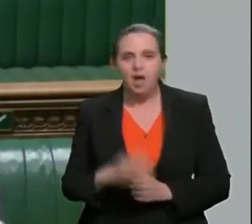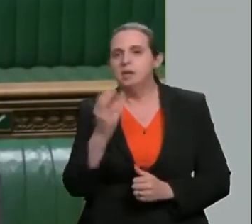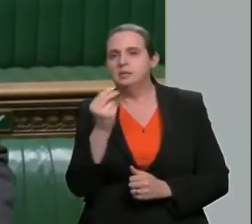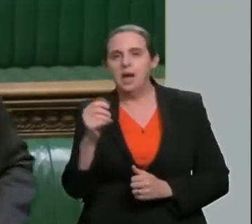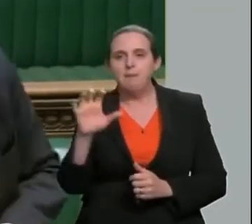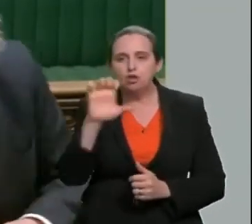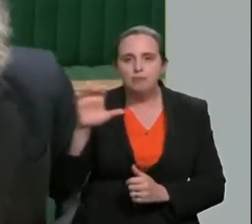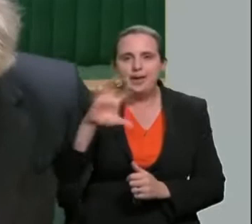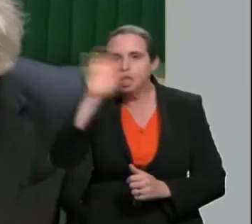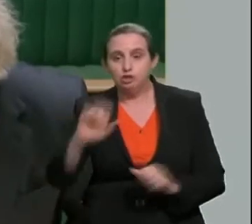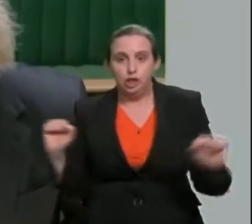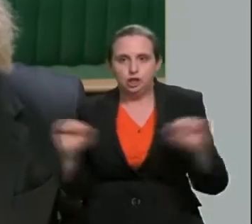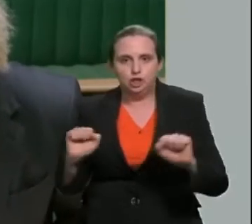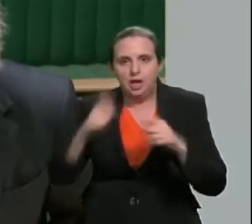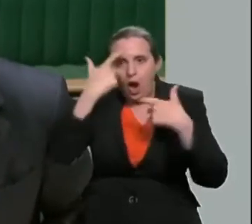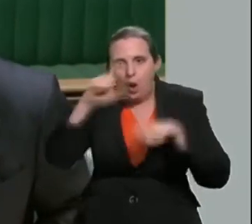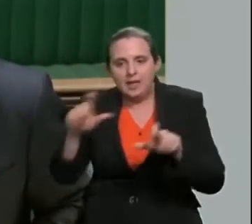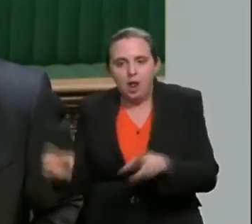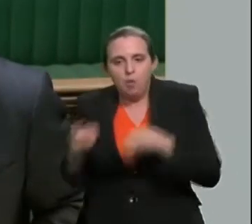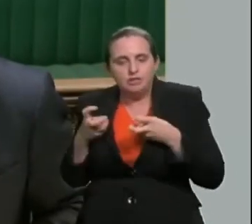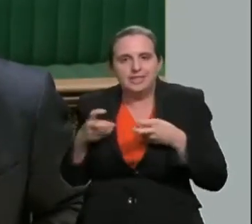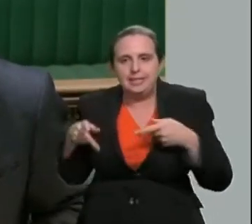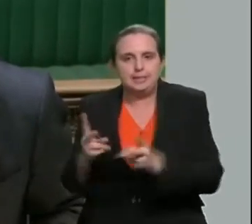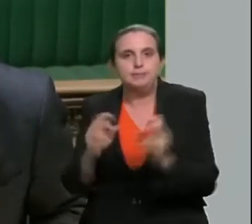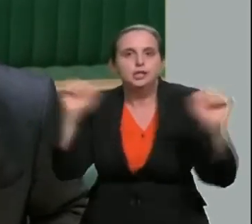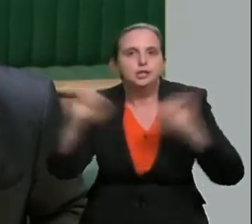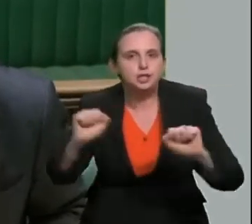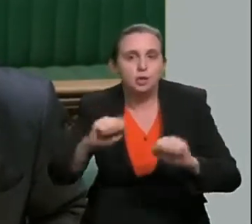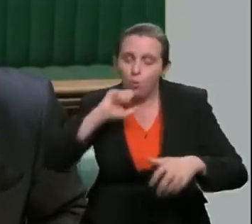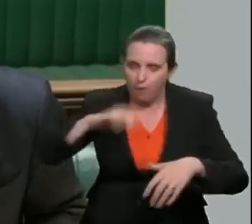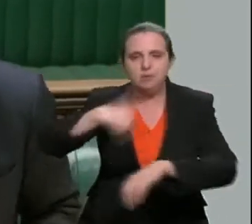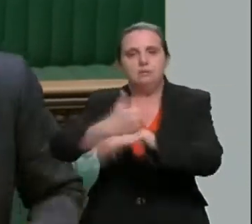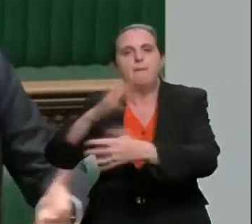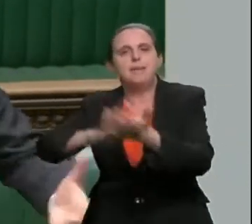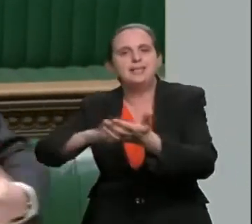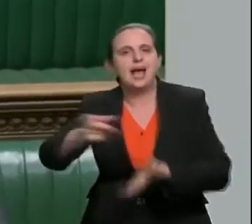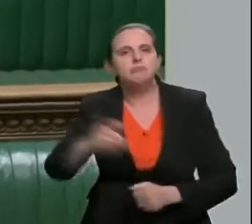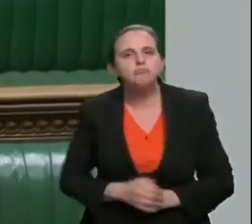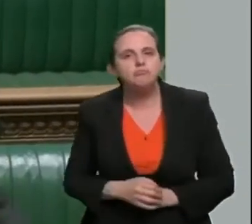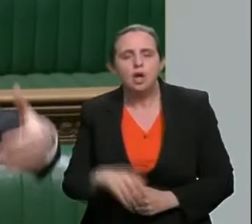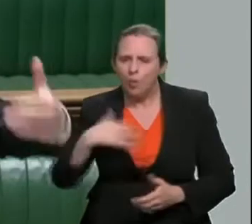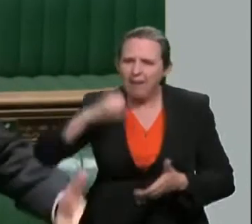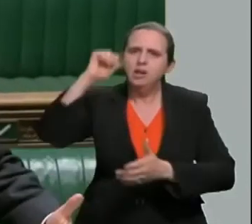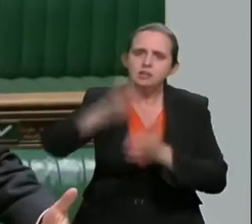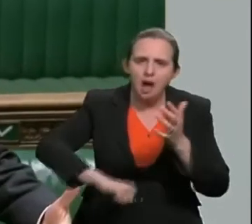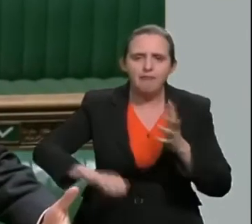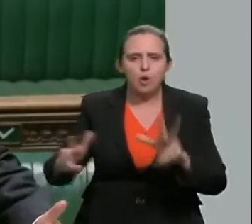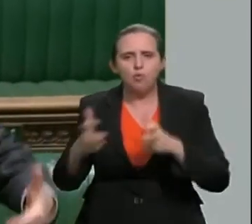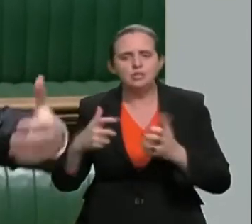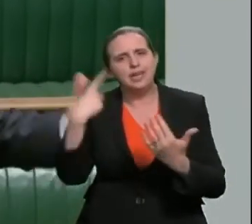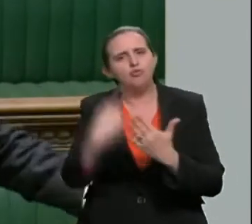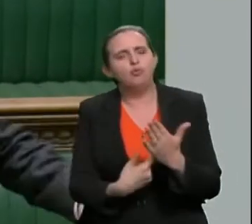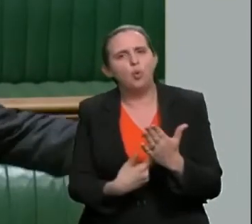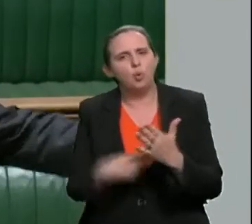scheme such as the one we're putting in on Monday. We have amongst the toughest border regimes anywhere in the world. And people should understand that on a normal day, Mr.